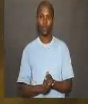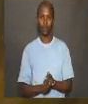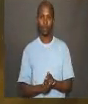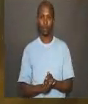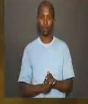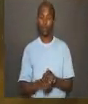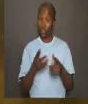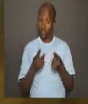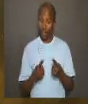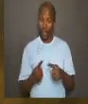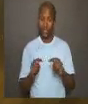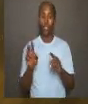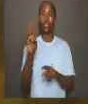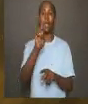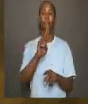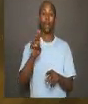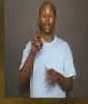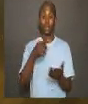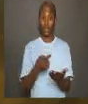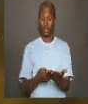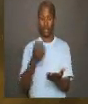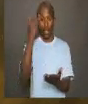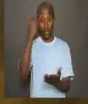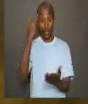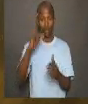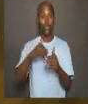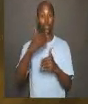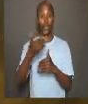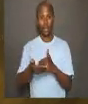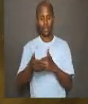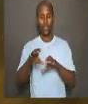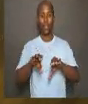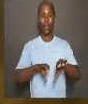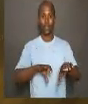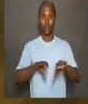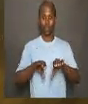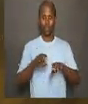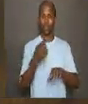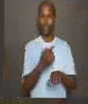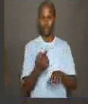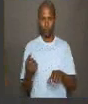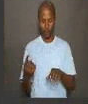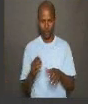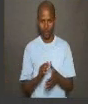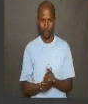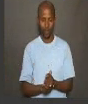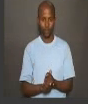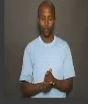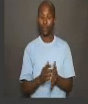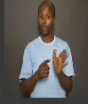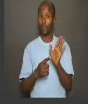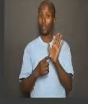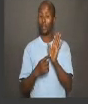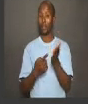Let us try to apply this idea in our next activity, everyone. Here